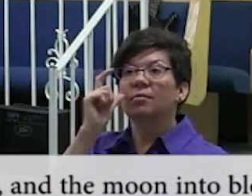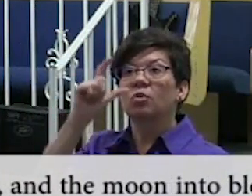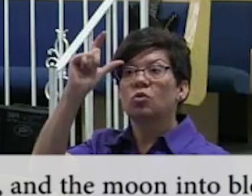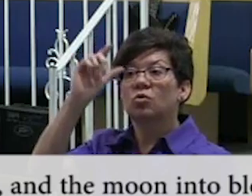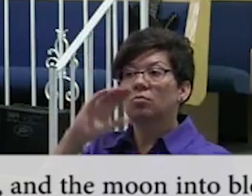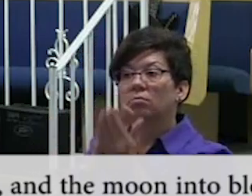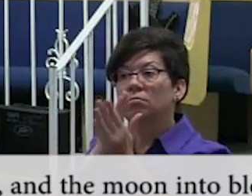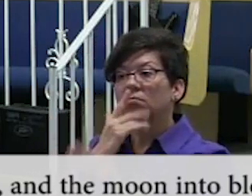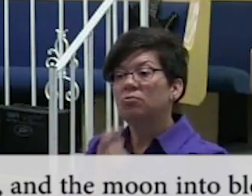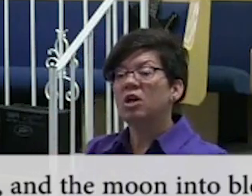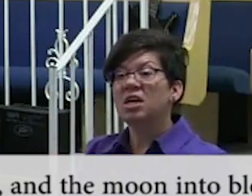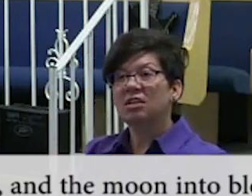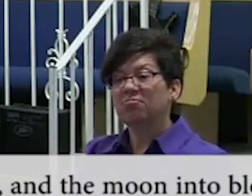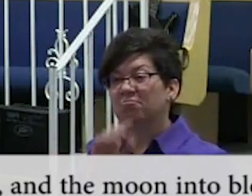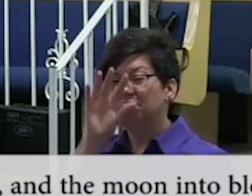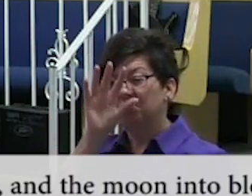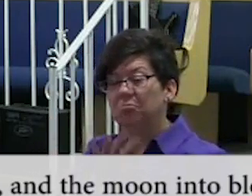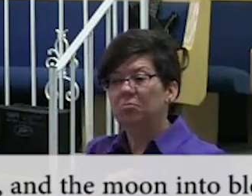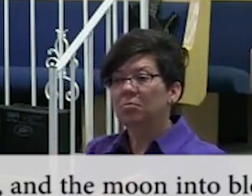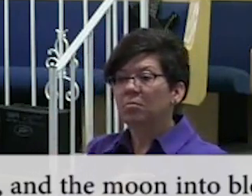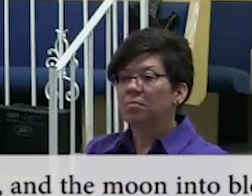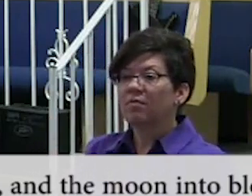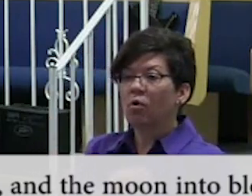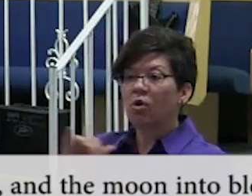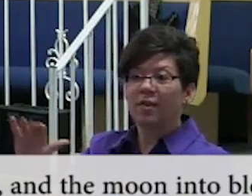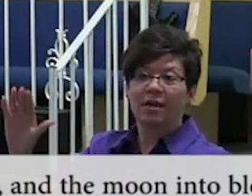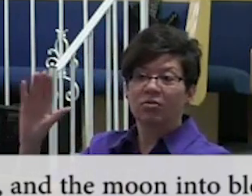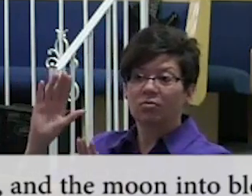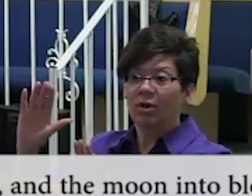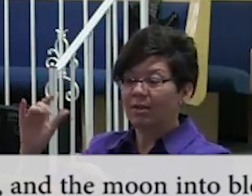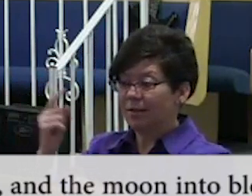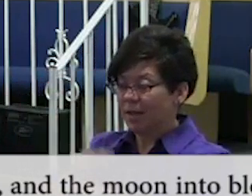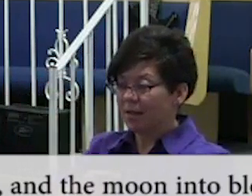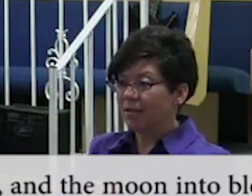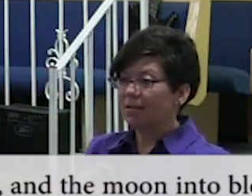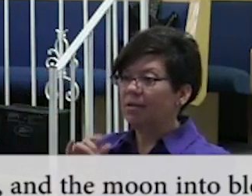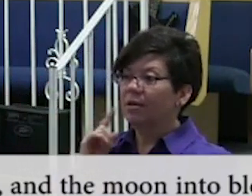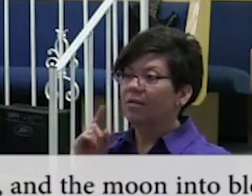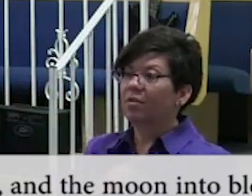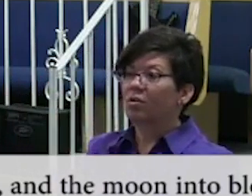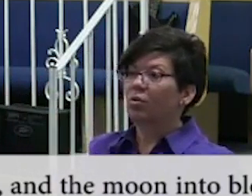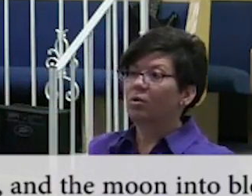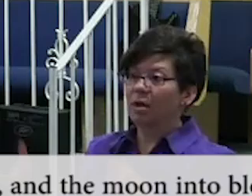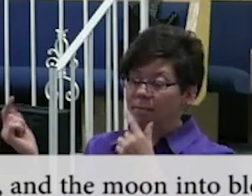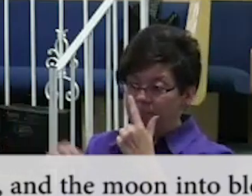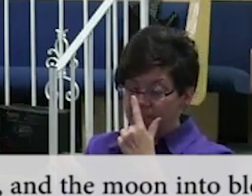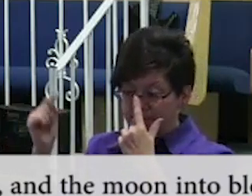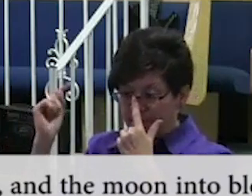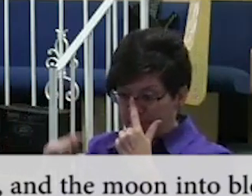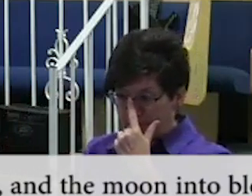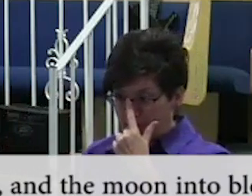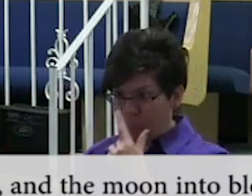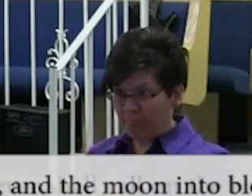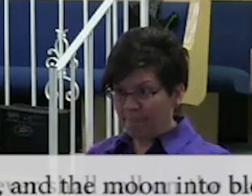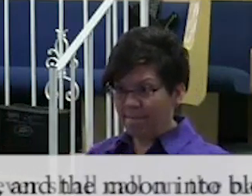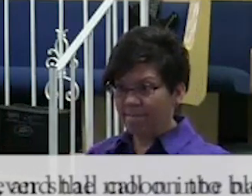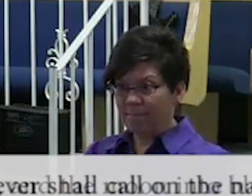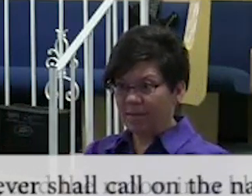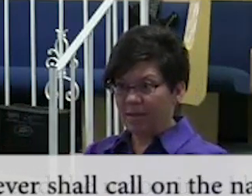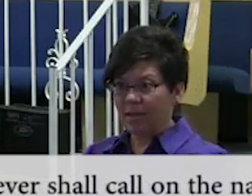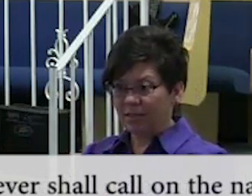into blood before that great and notable day of the Lord come." Last